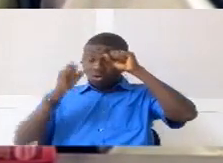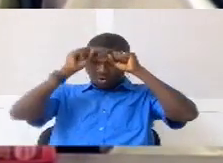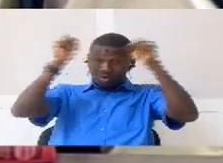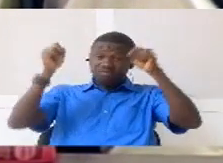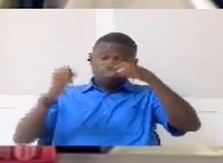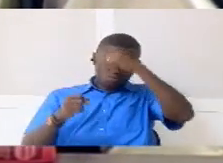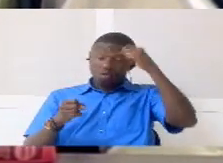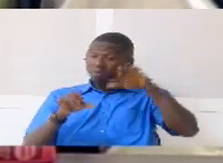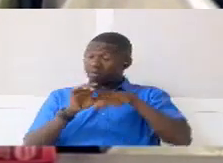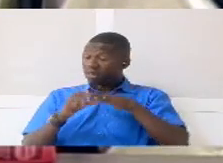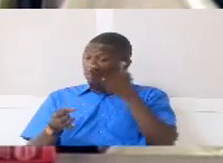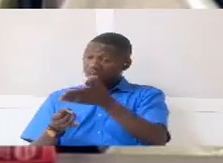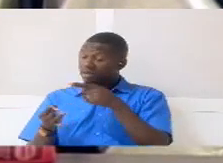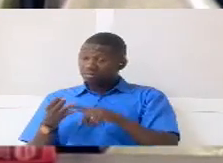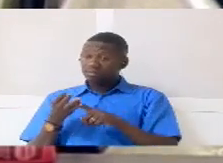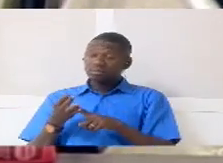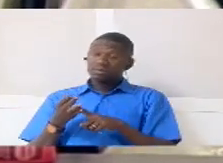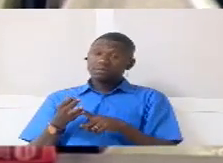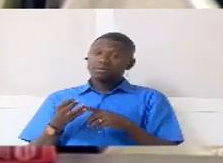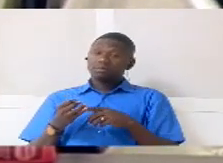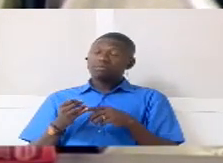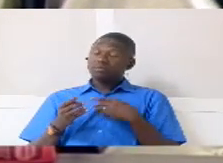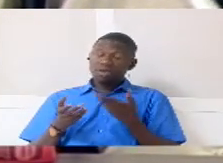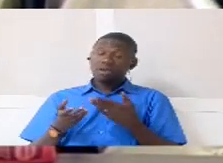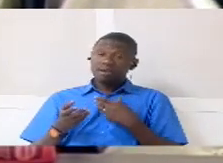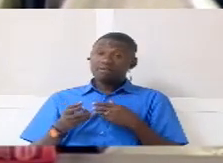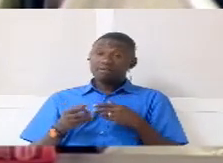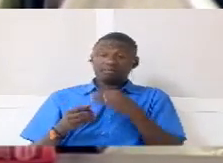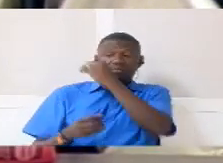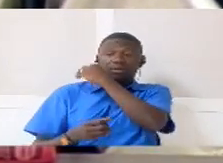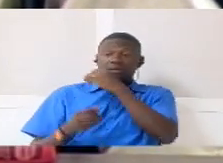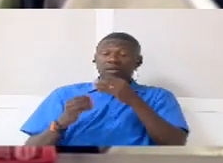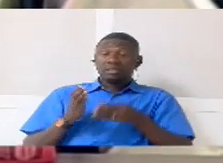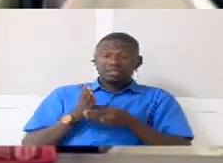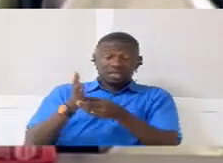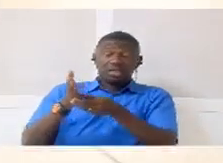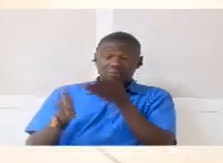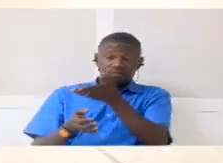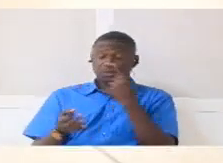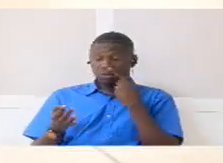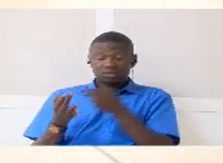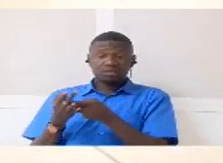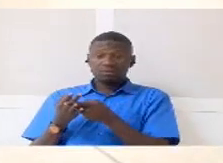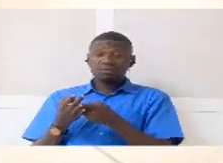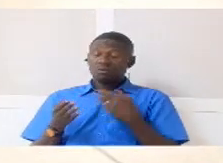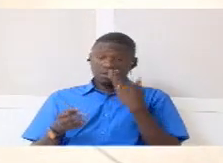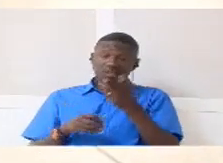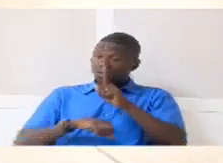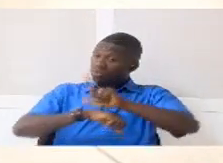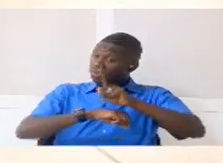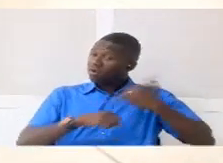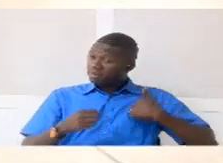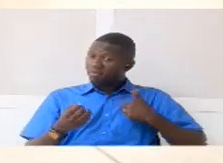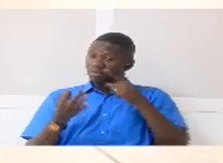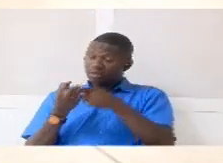District heads were gele munyalon kay be kono jero. They were district heads that were also amongst them. Civilian ol ngejele be kono jero. We also saw